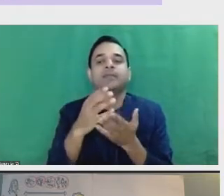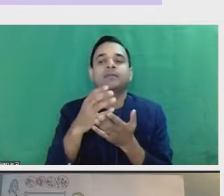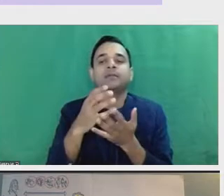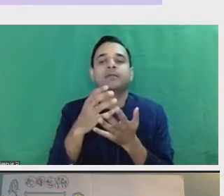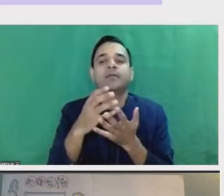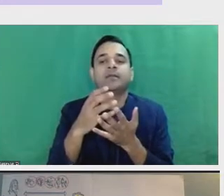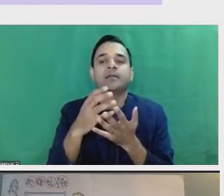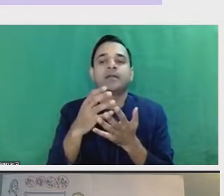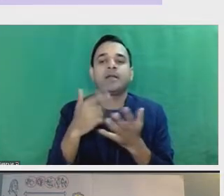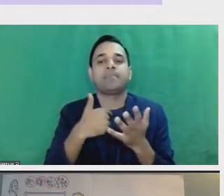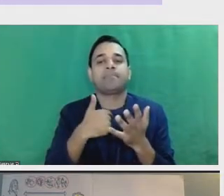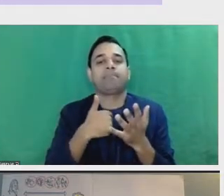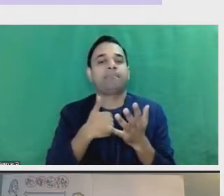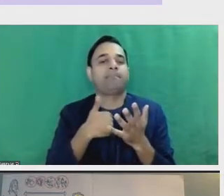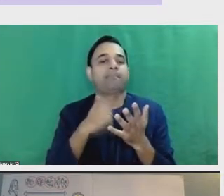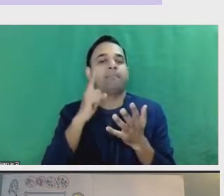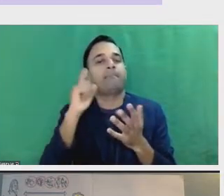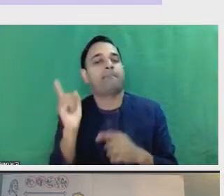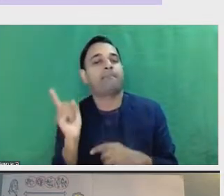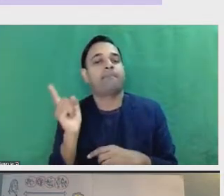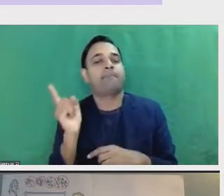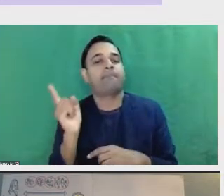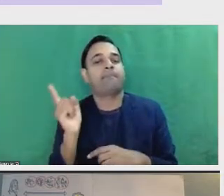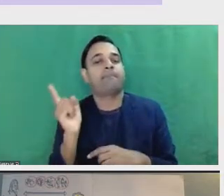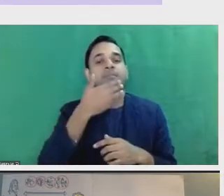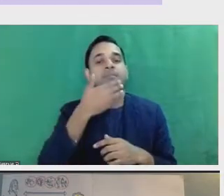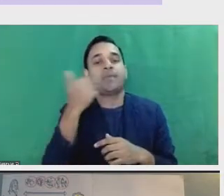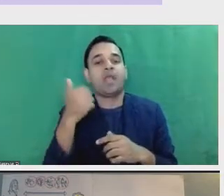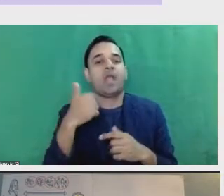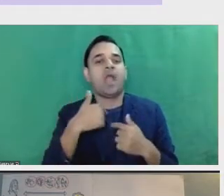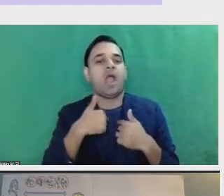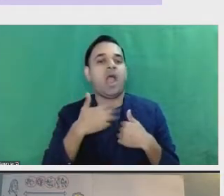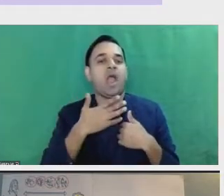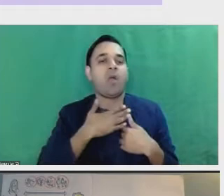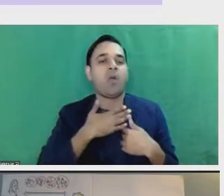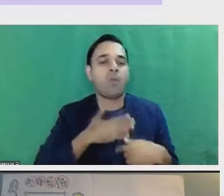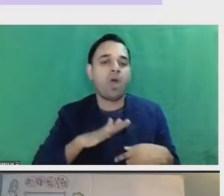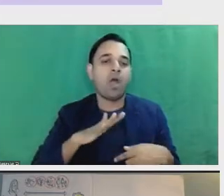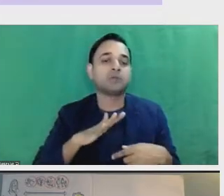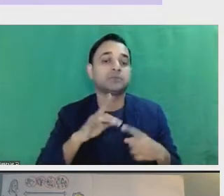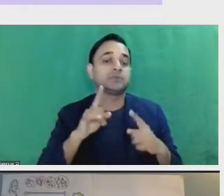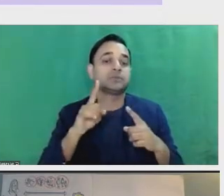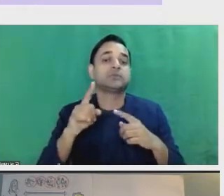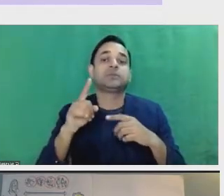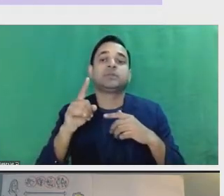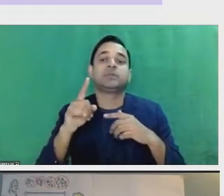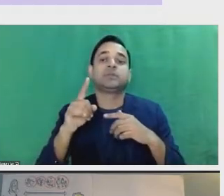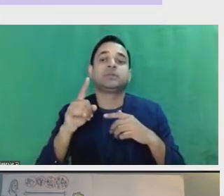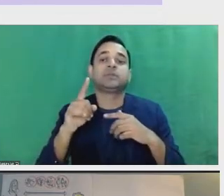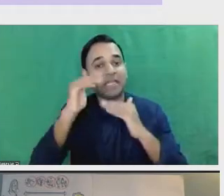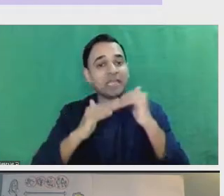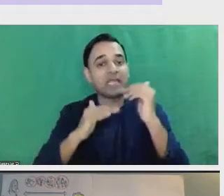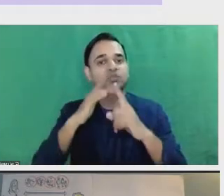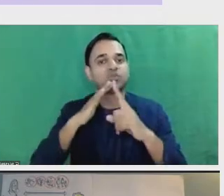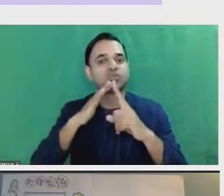building back a society that takes better advantage of the strengths and the capacity of all. And